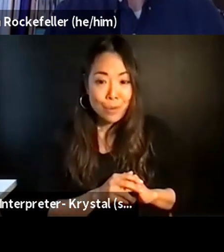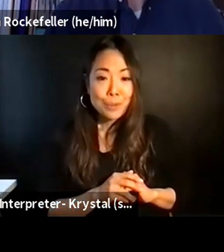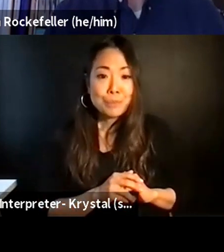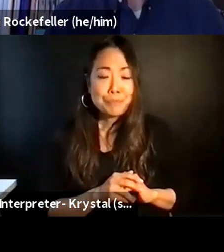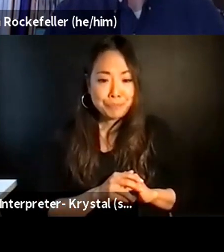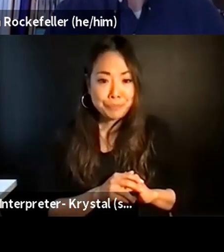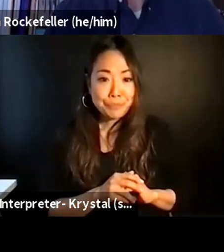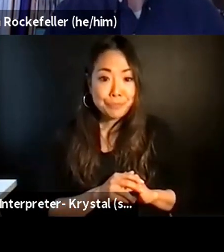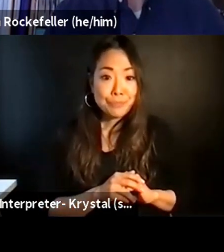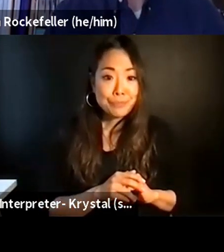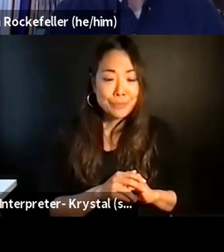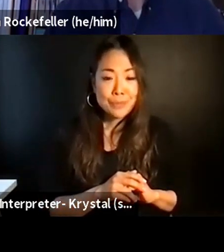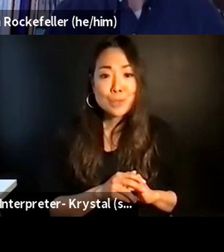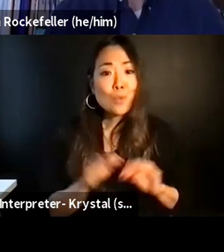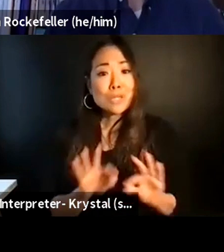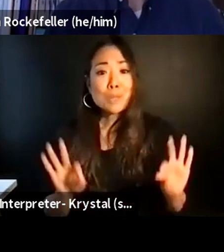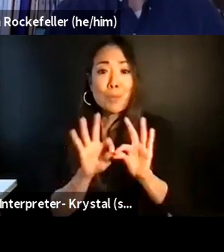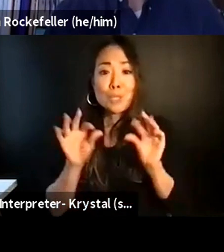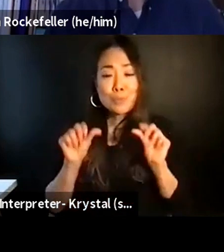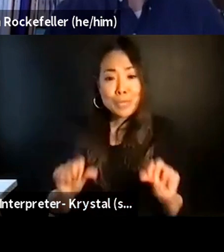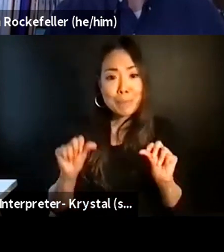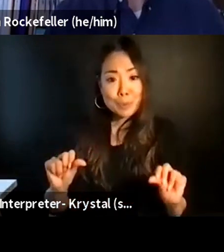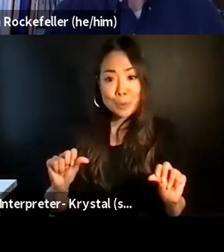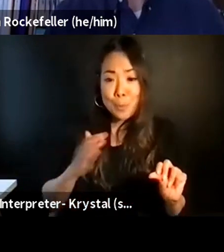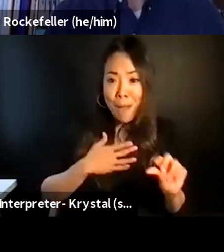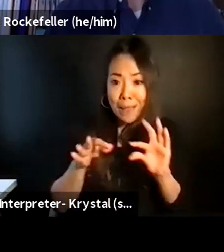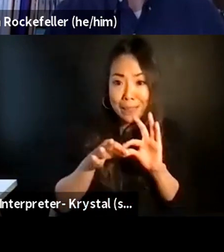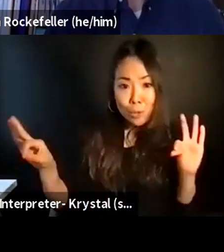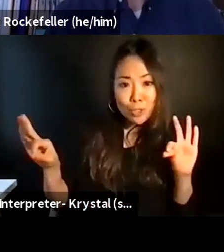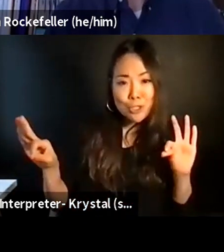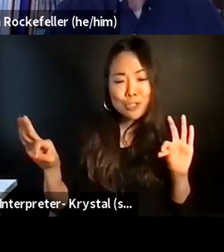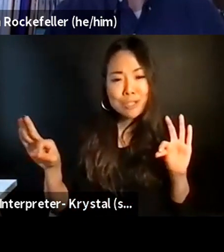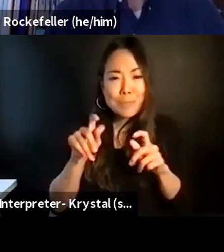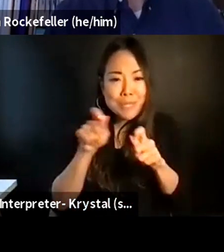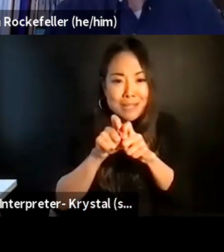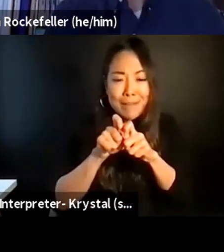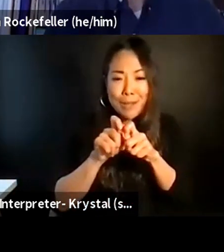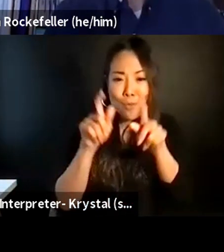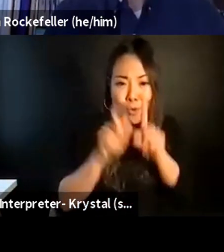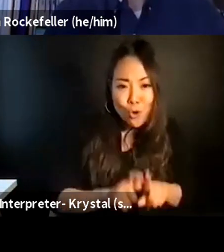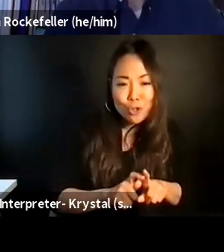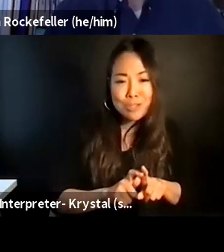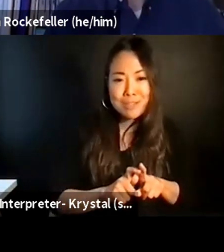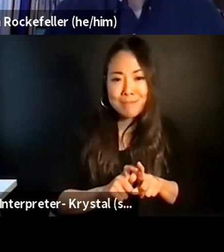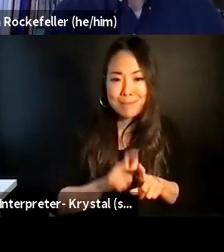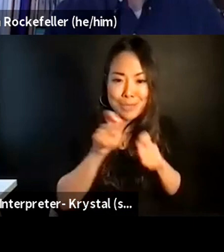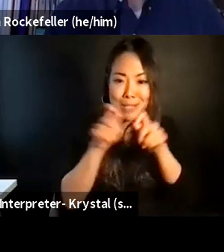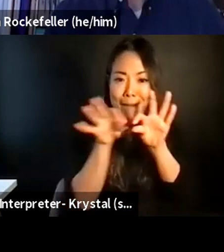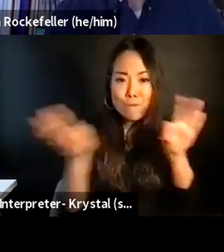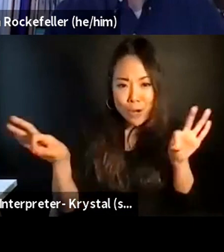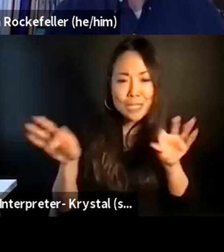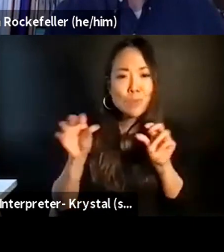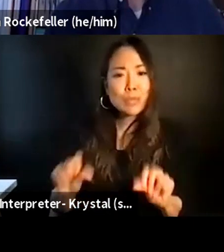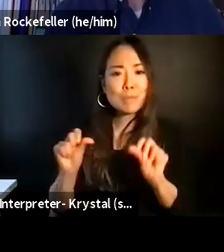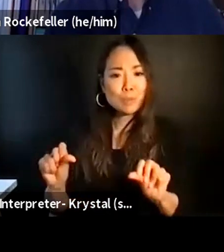being able to reclaim terms and phrases and language that are meaningful for us, and being able to give them different meaning based on where we're at in our lives. So I